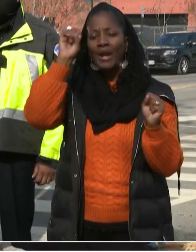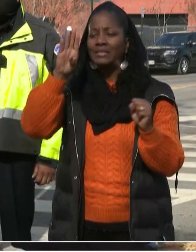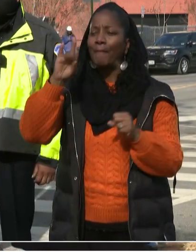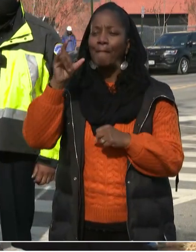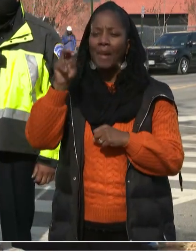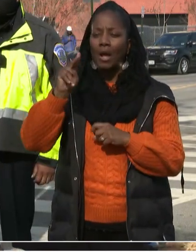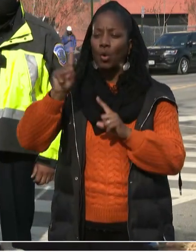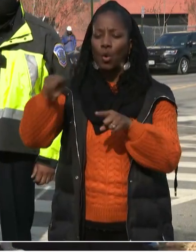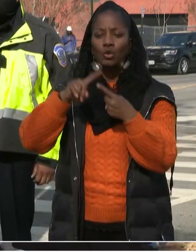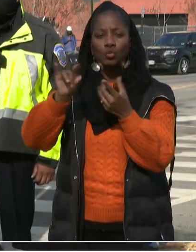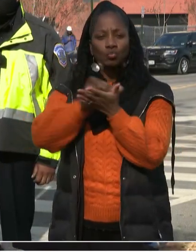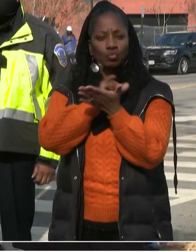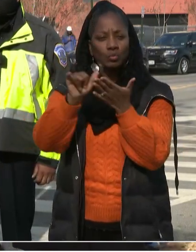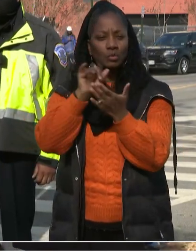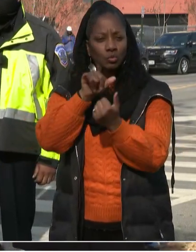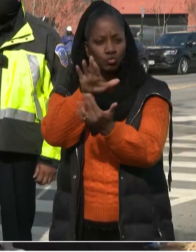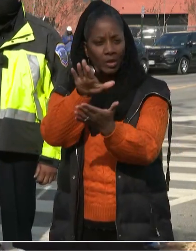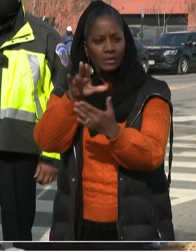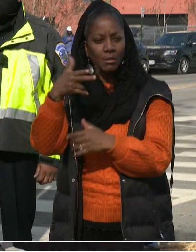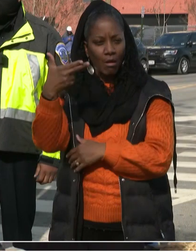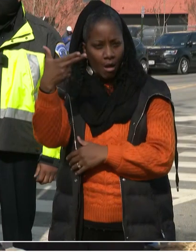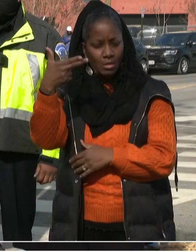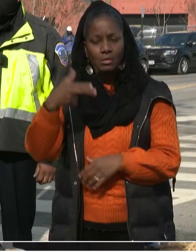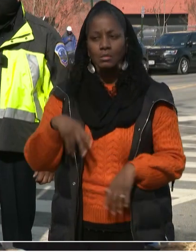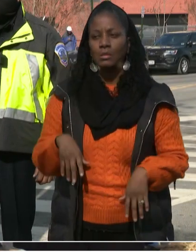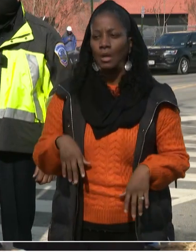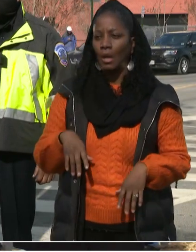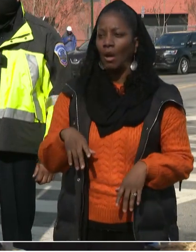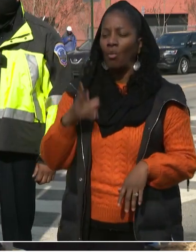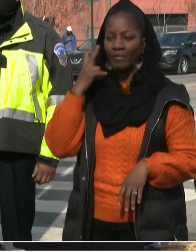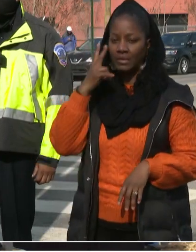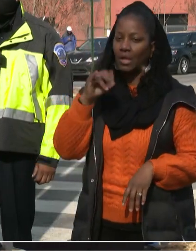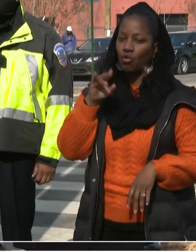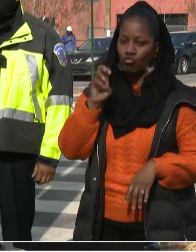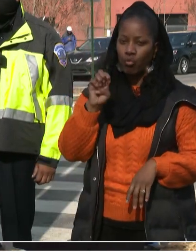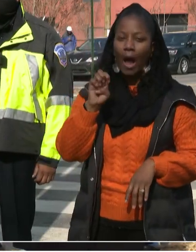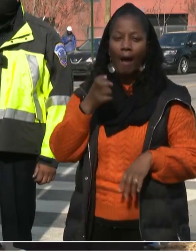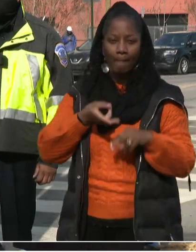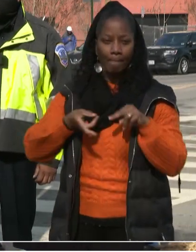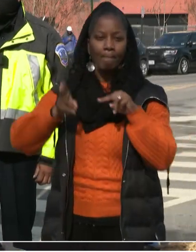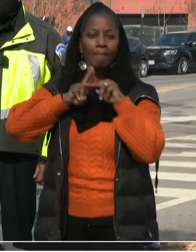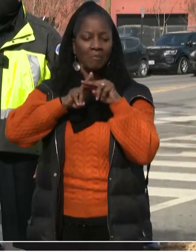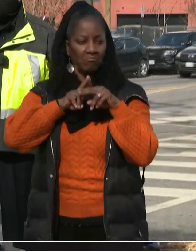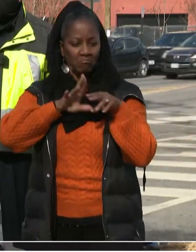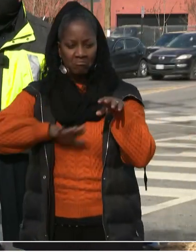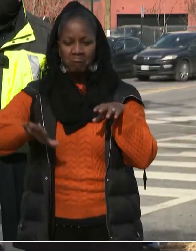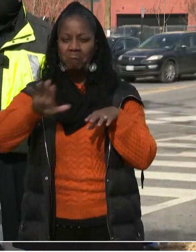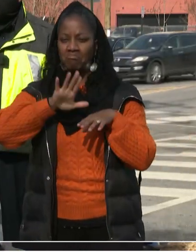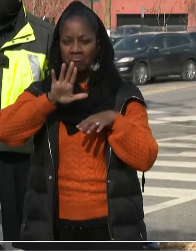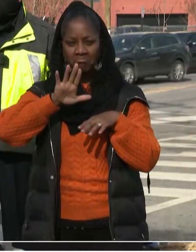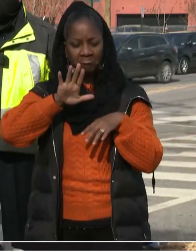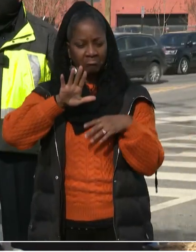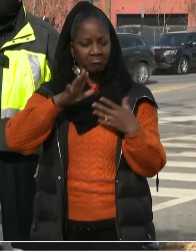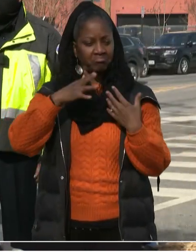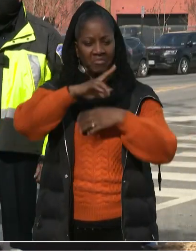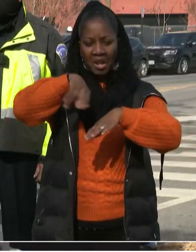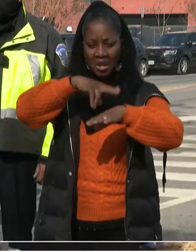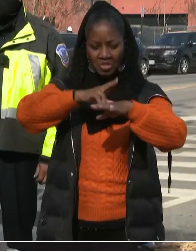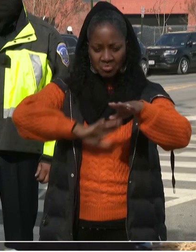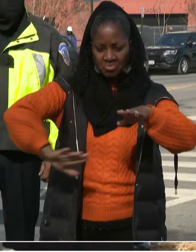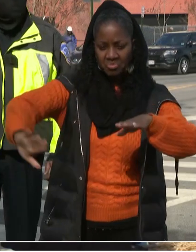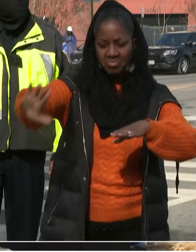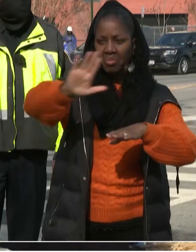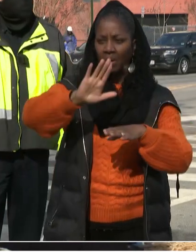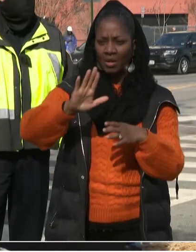City tomorrow to address guns. We've seen a crime surge in cities across the nation. Is this a gun issue specifically, or is there something